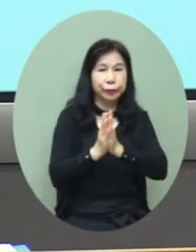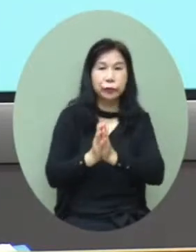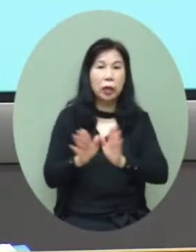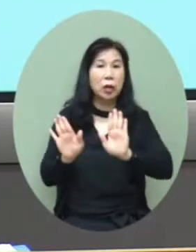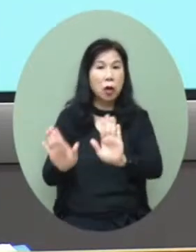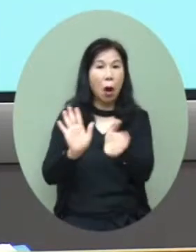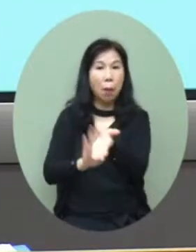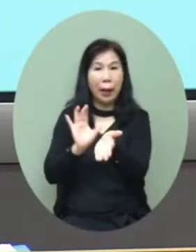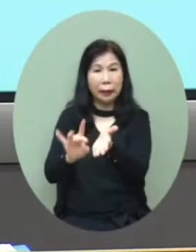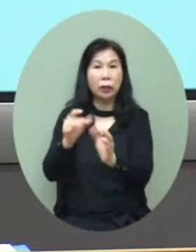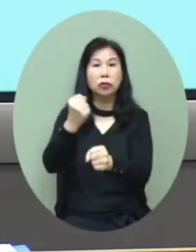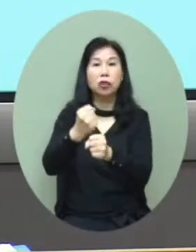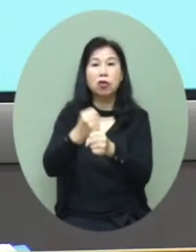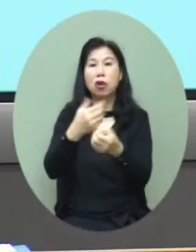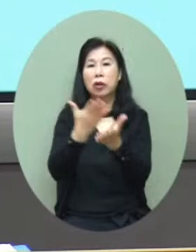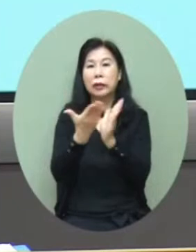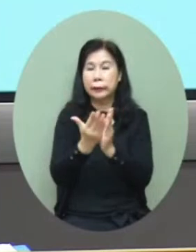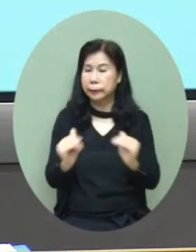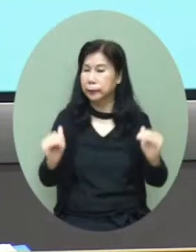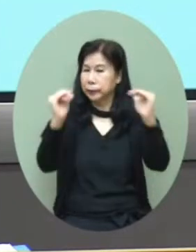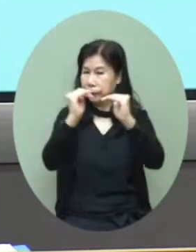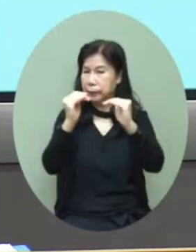daily activities